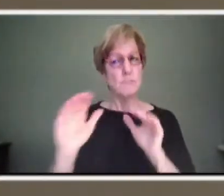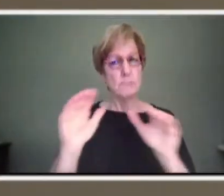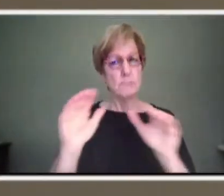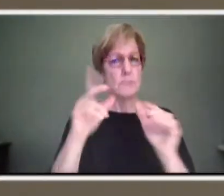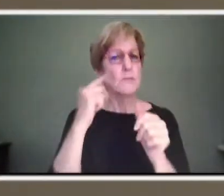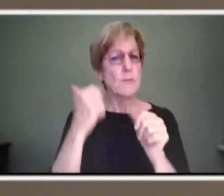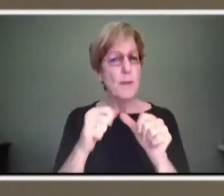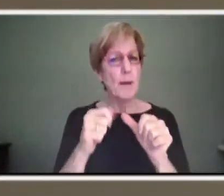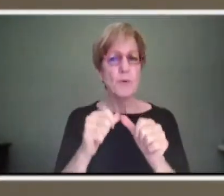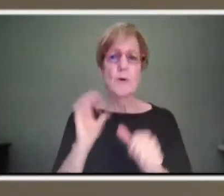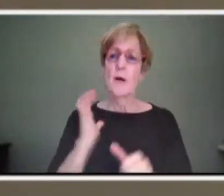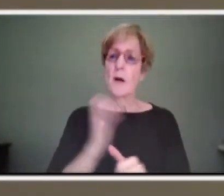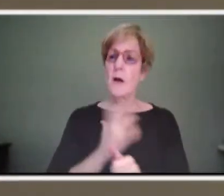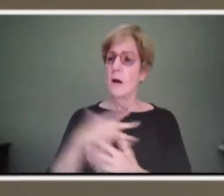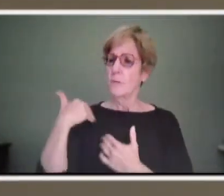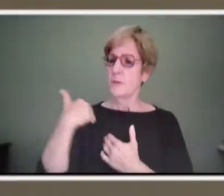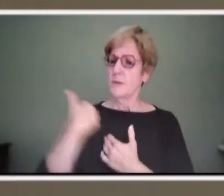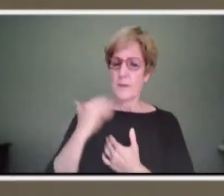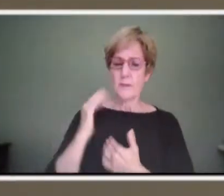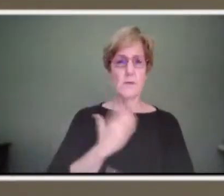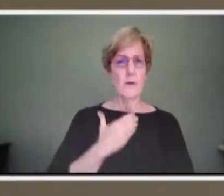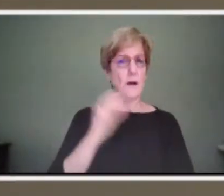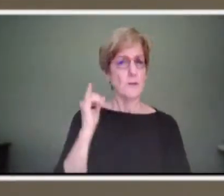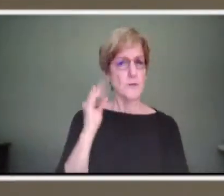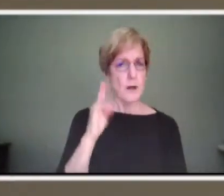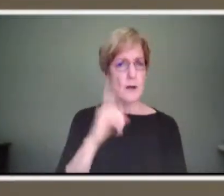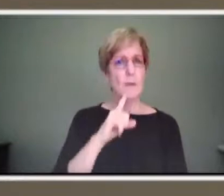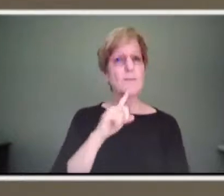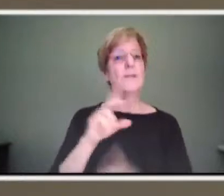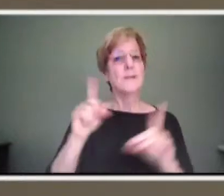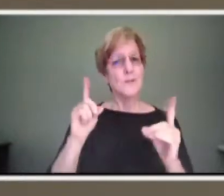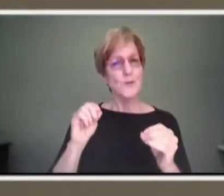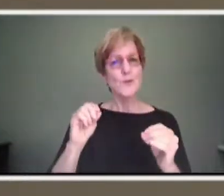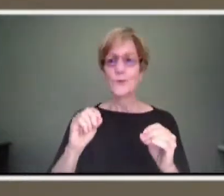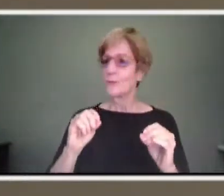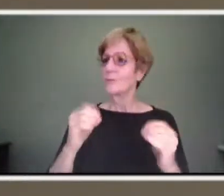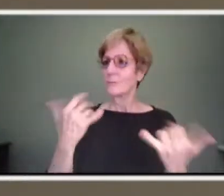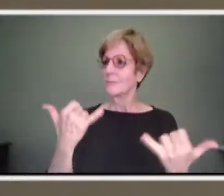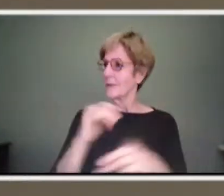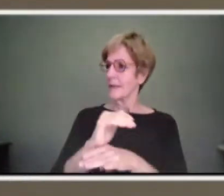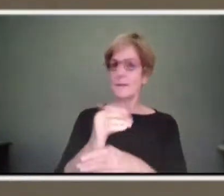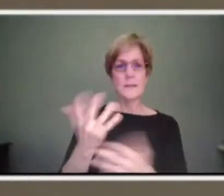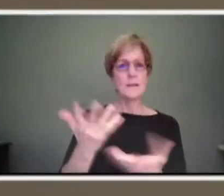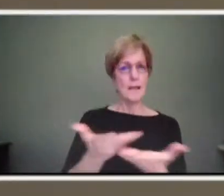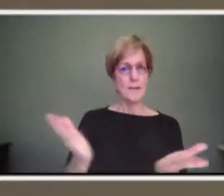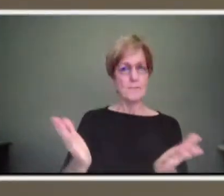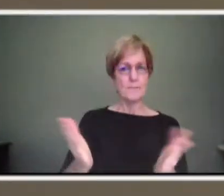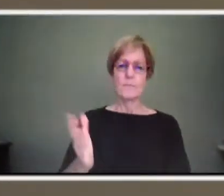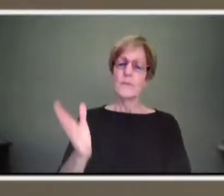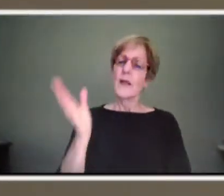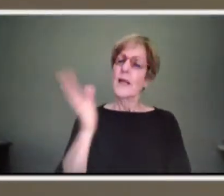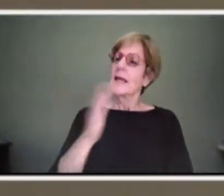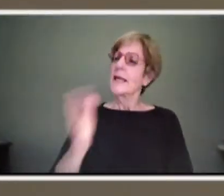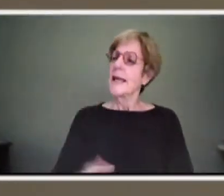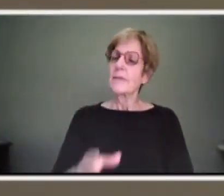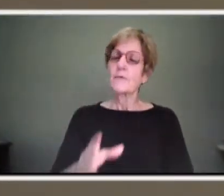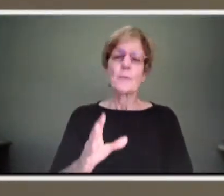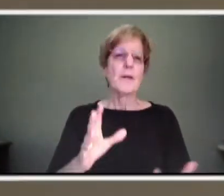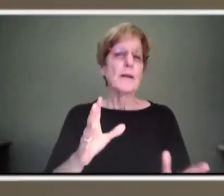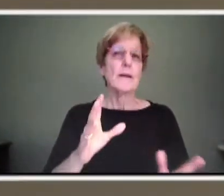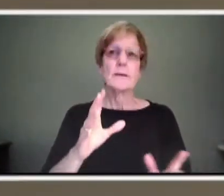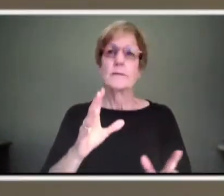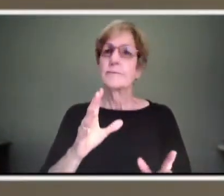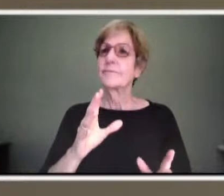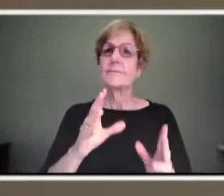of our responsibility and our job is to do exactly what we're doing tonight. There should never be any expectation of any